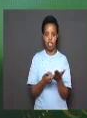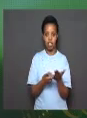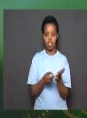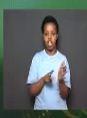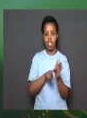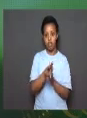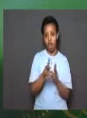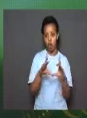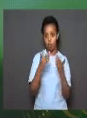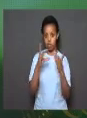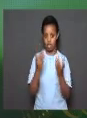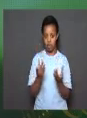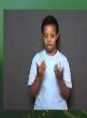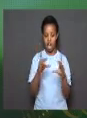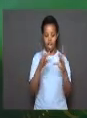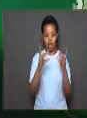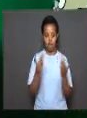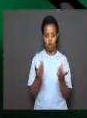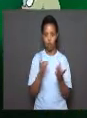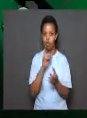virion that we discussed today.